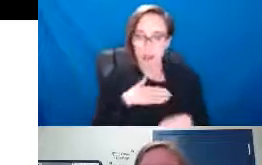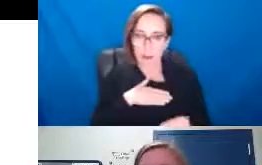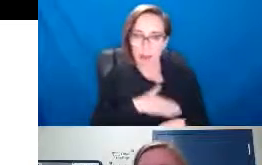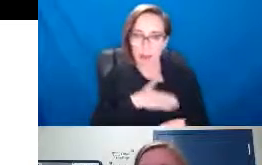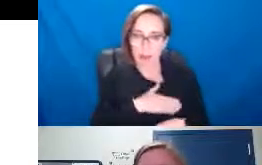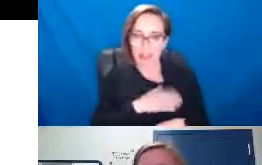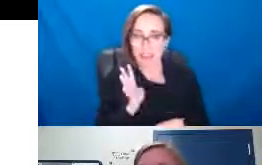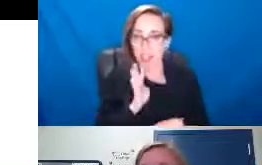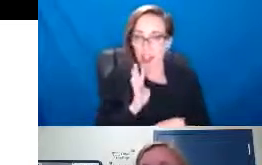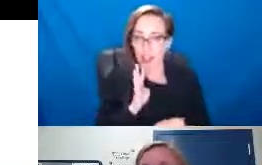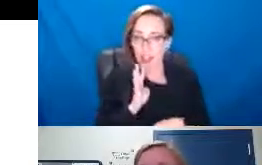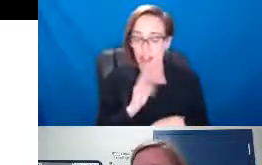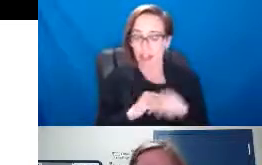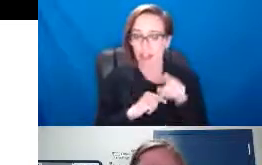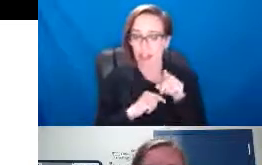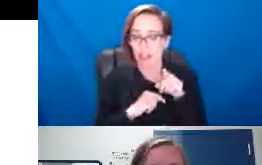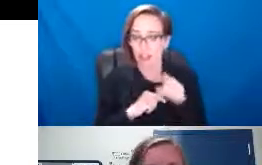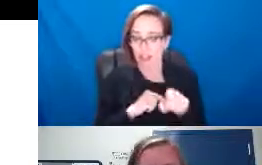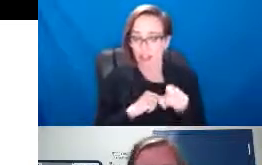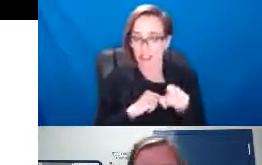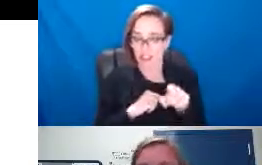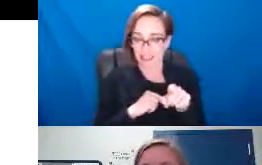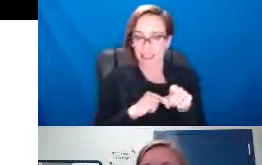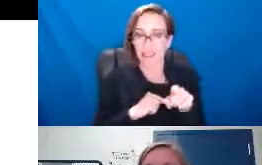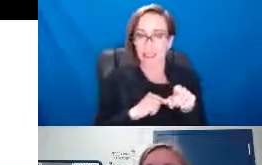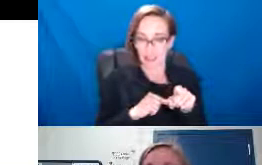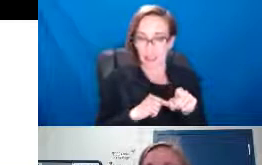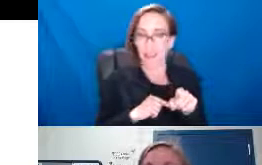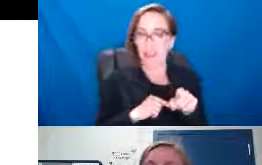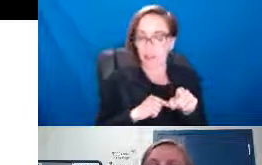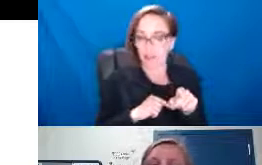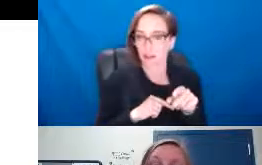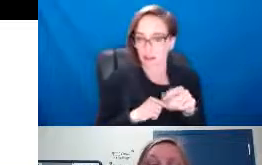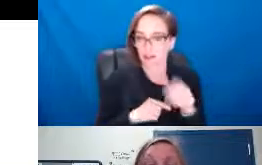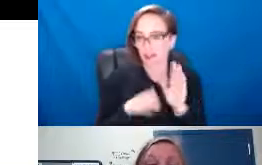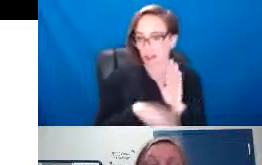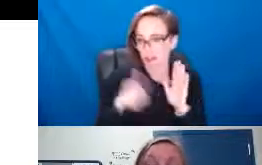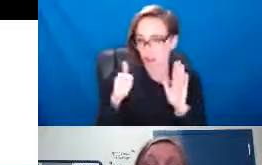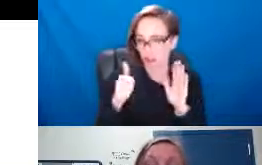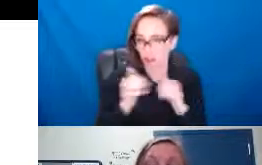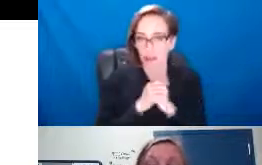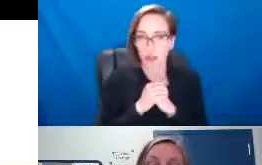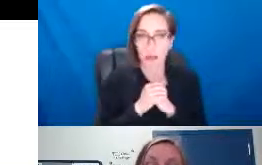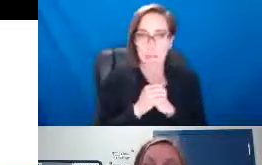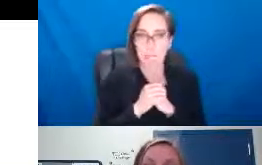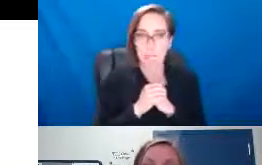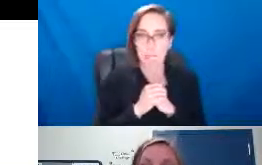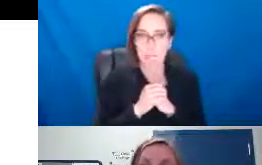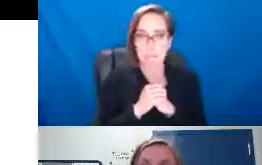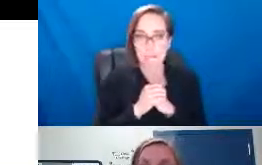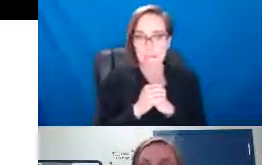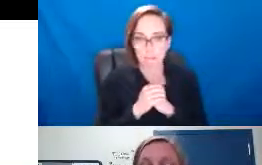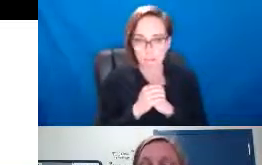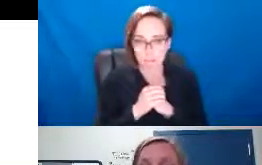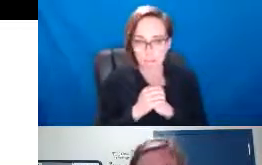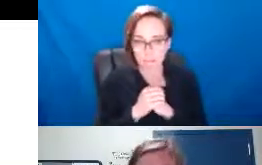this listening device definitely has a lower price point. There aren't two separate parts, the receiver